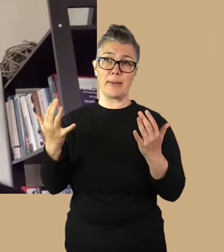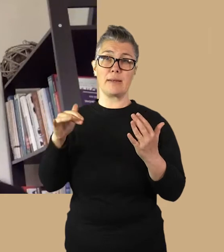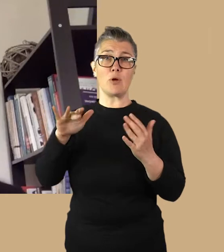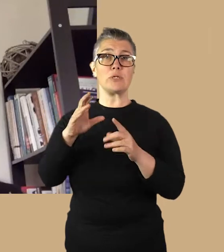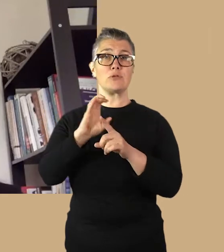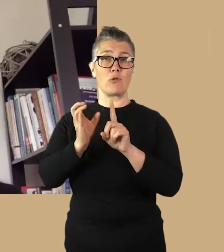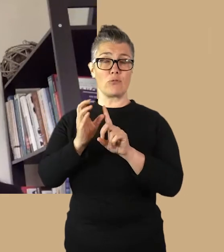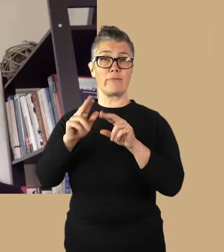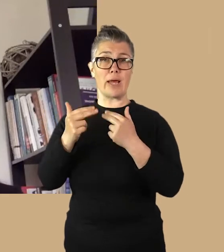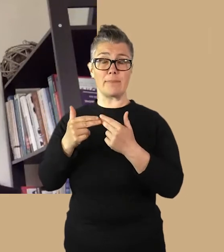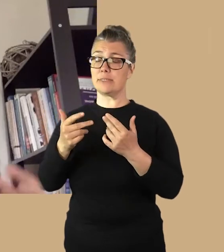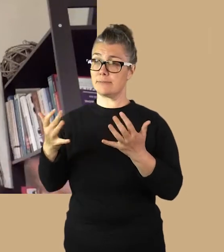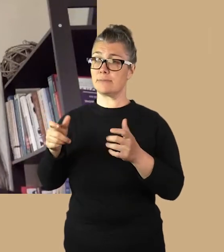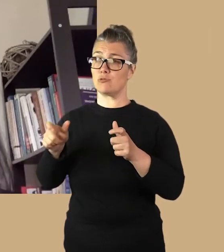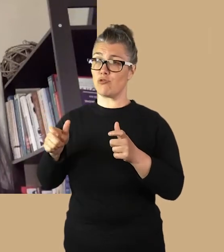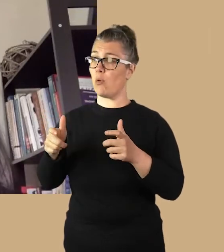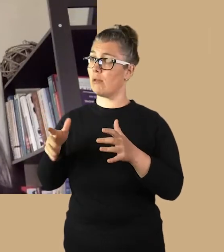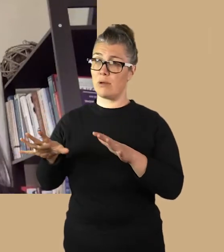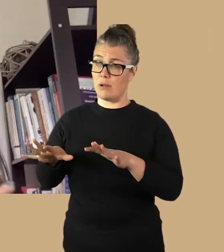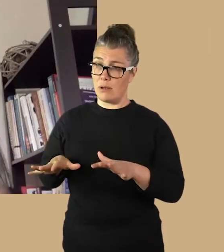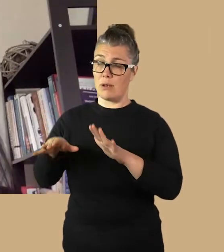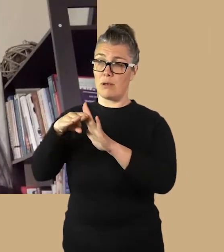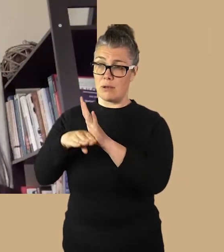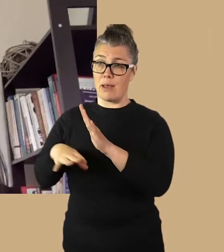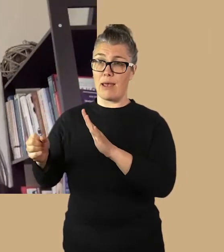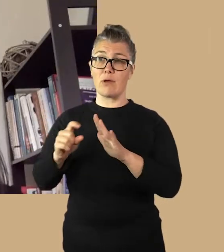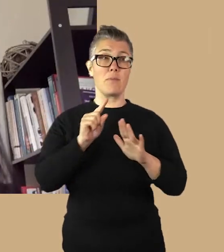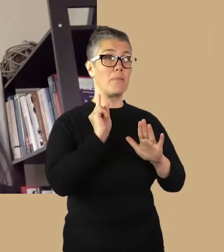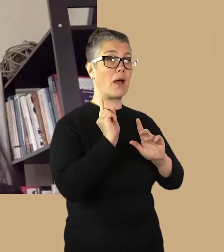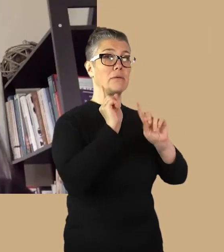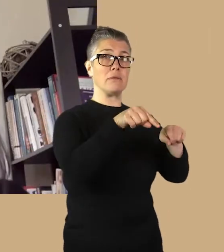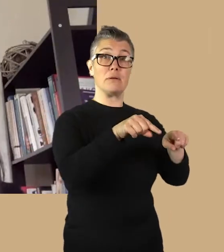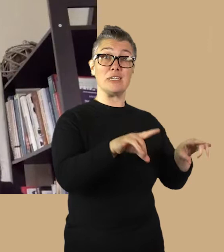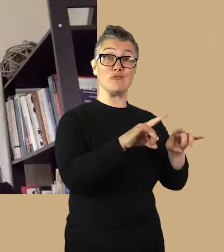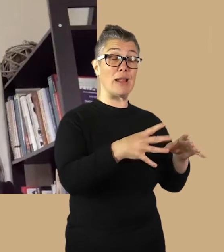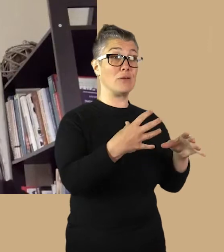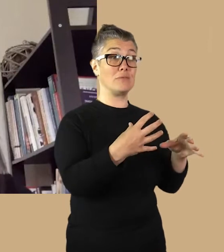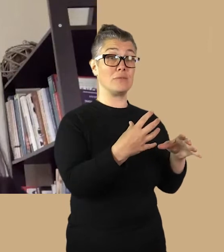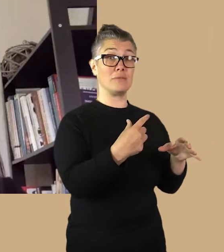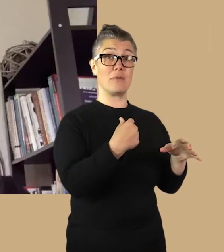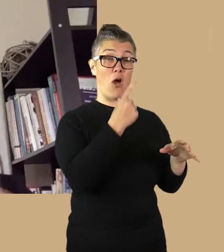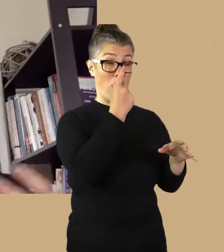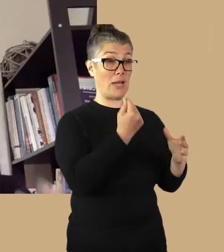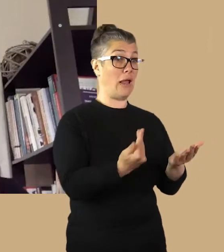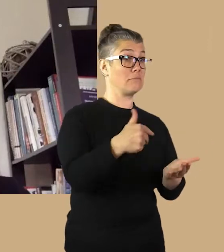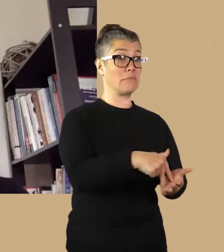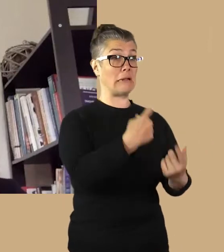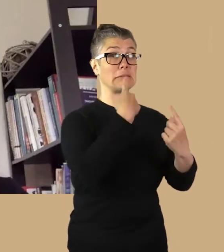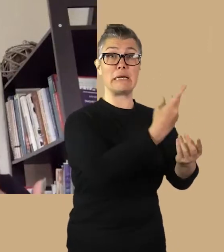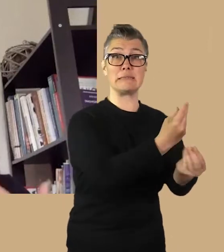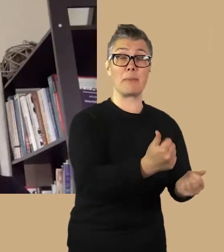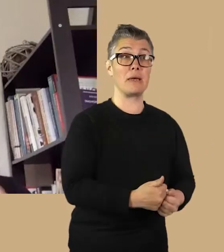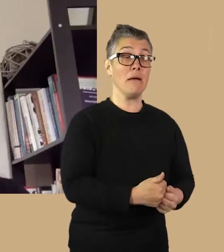families. But when you come out, it's very open. You have a say, especially in Australia. You'd have a say. We're blessed to be